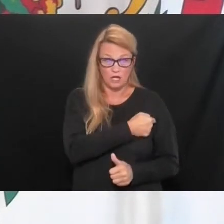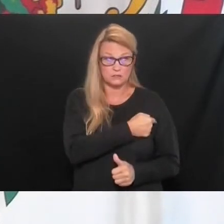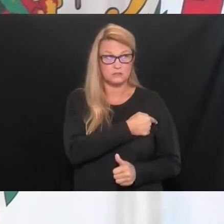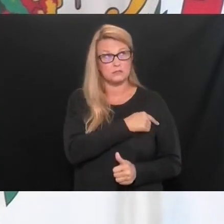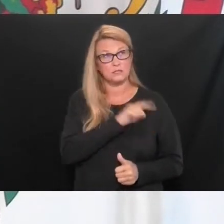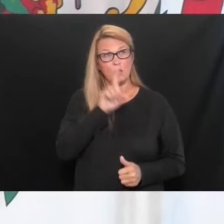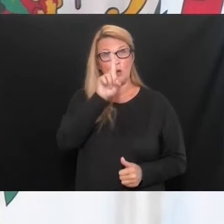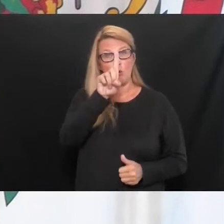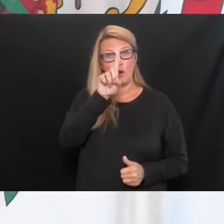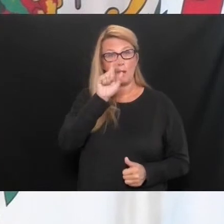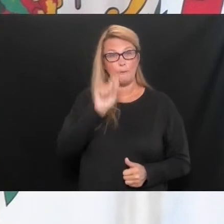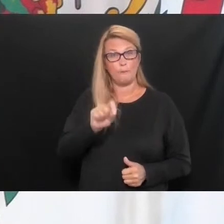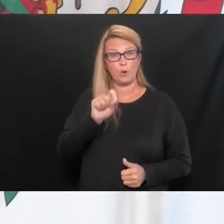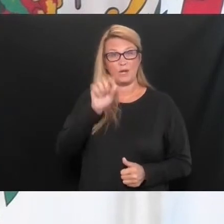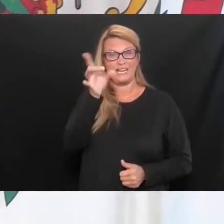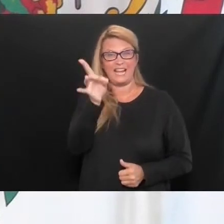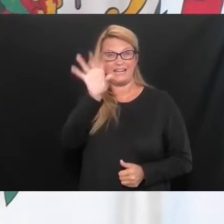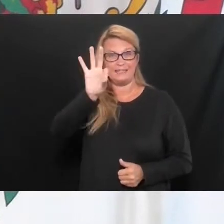is